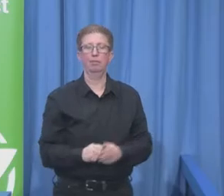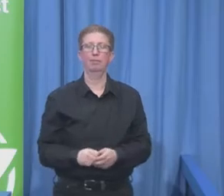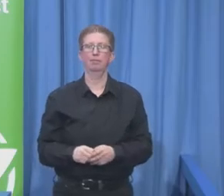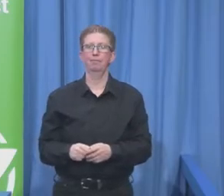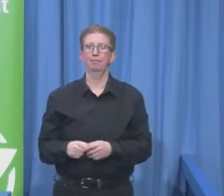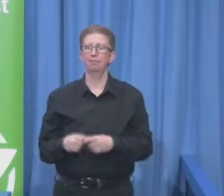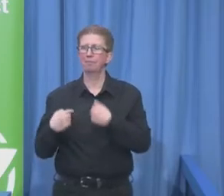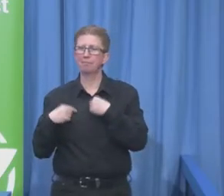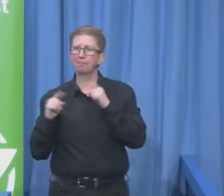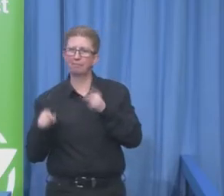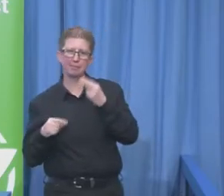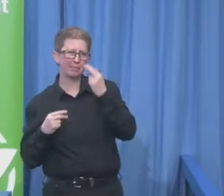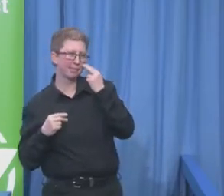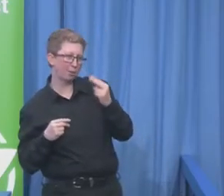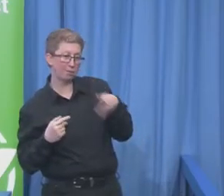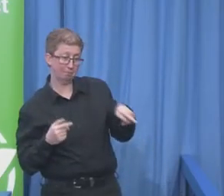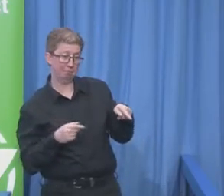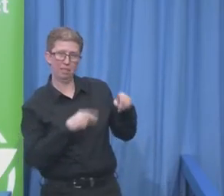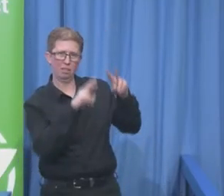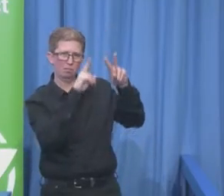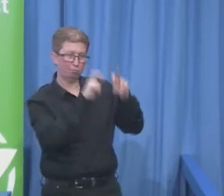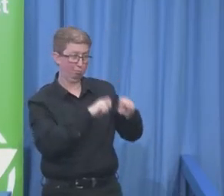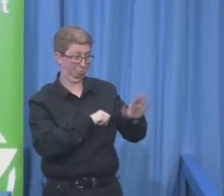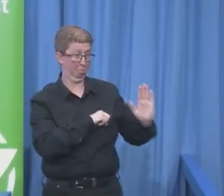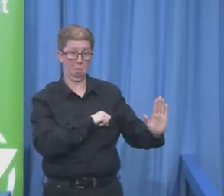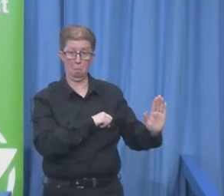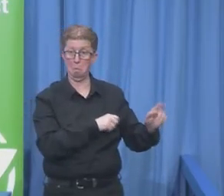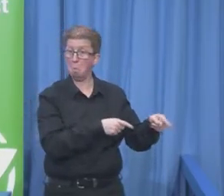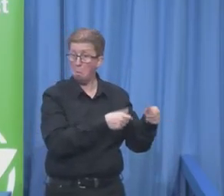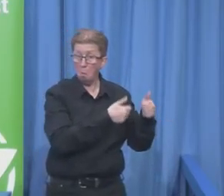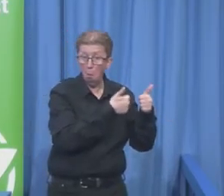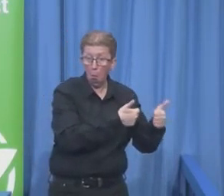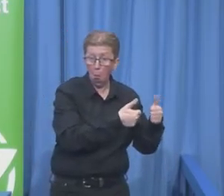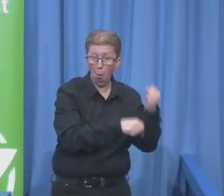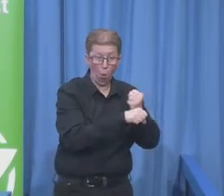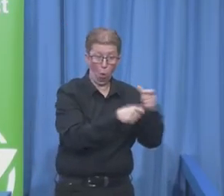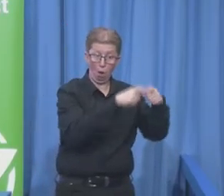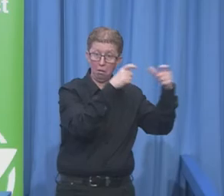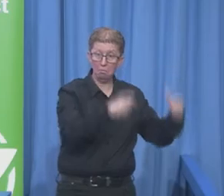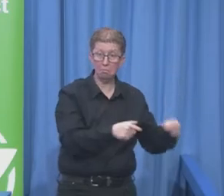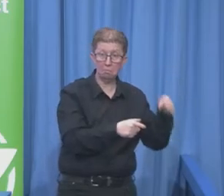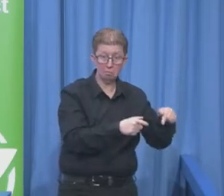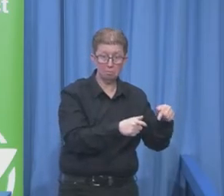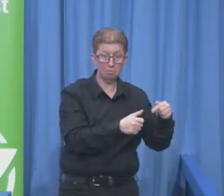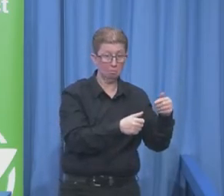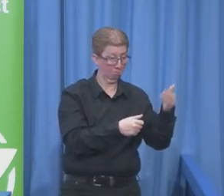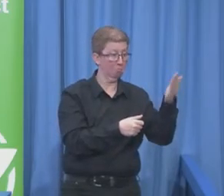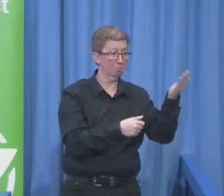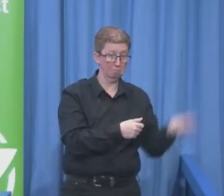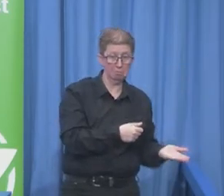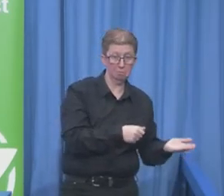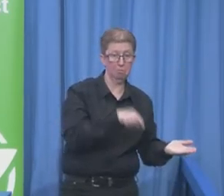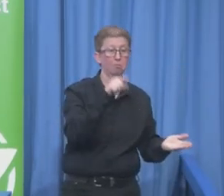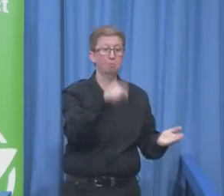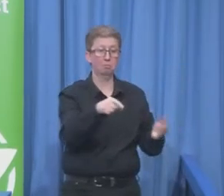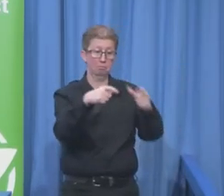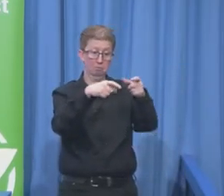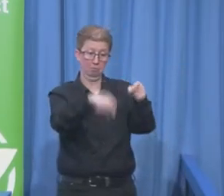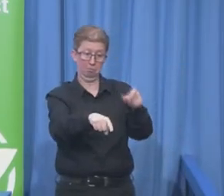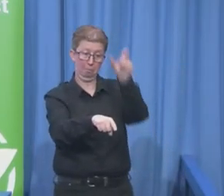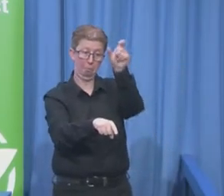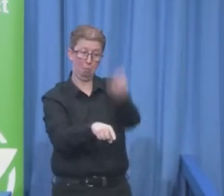create inclusive JDs. So taking on from there, while employment is important and you know, a